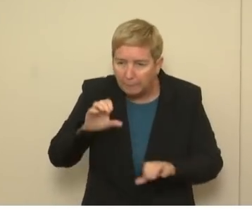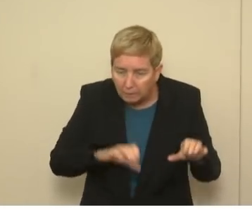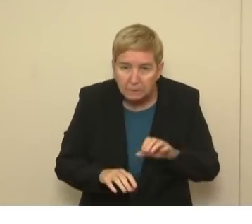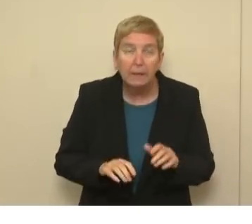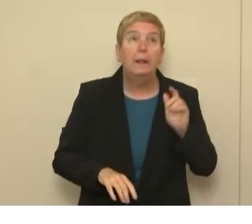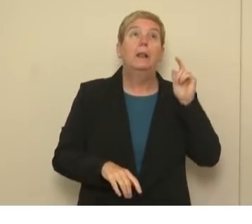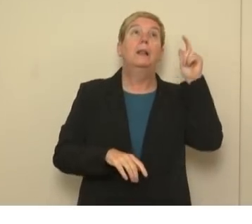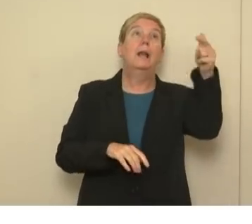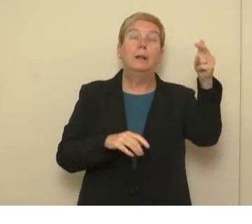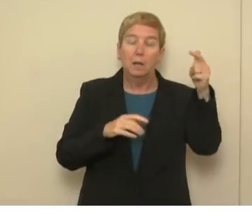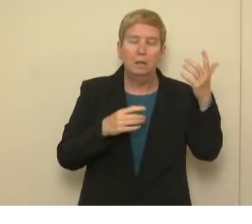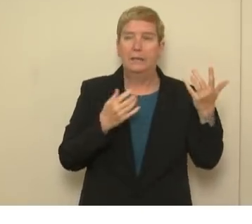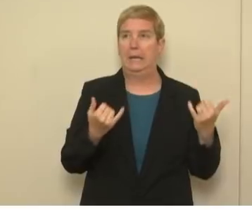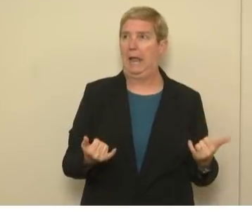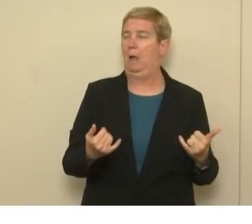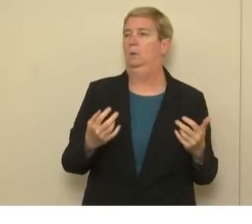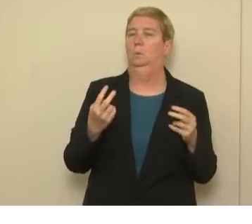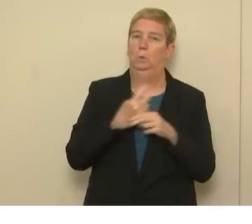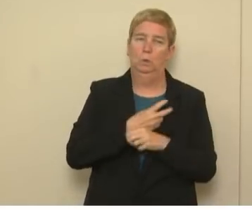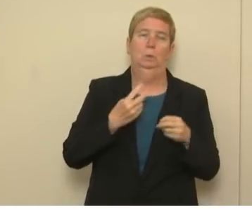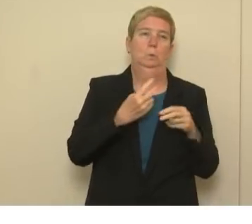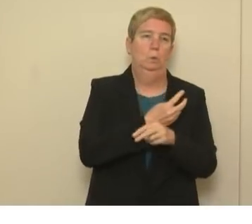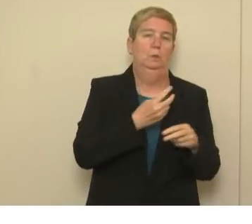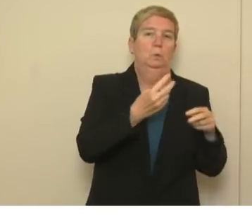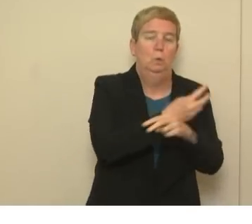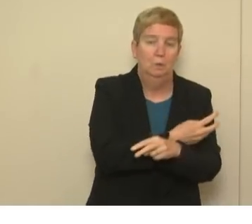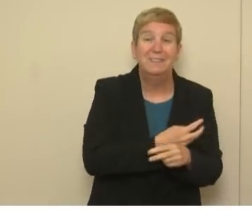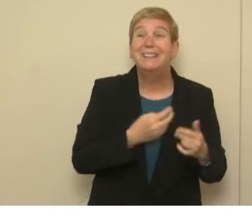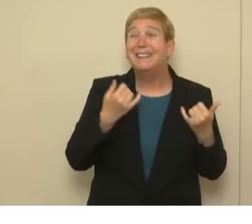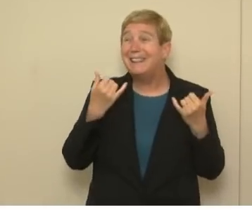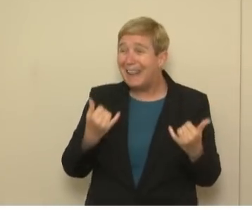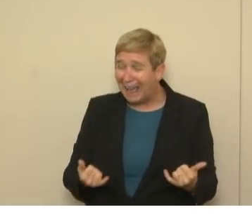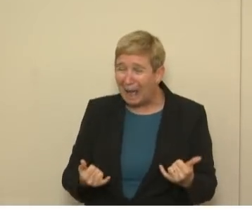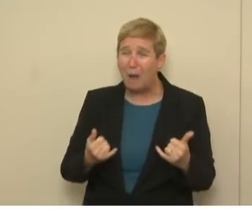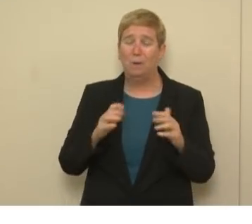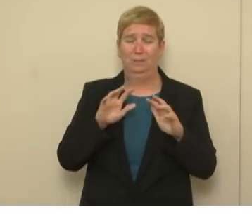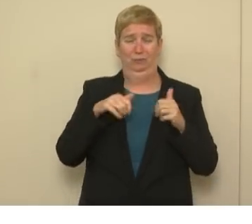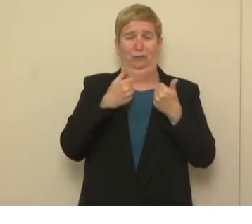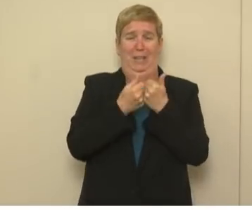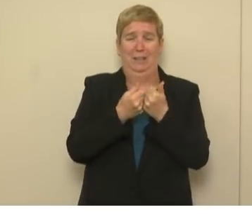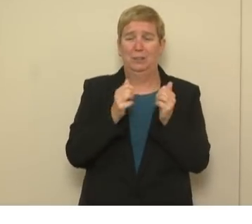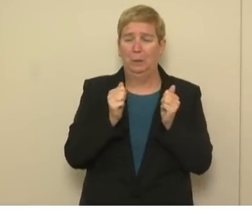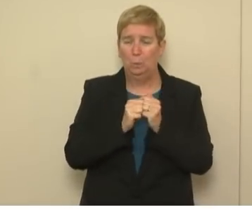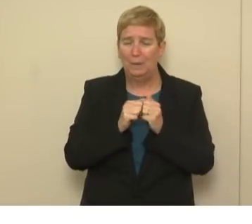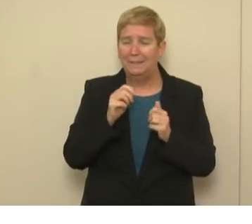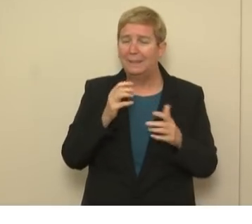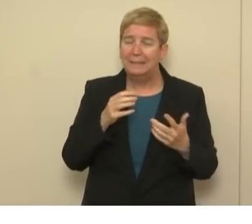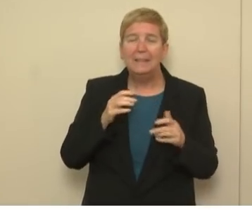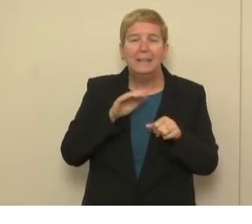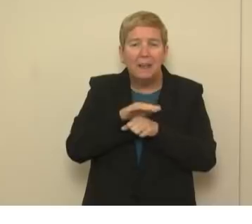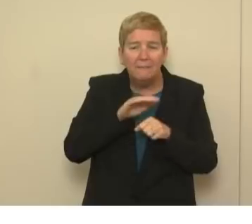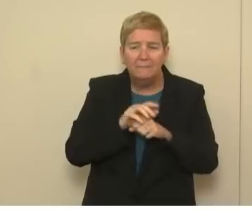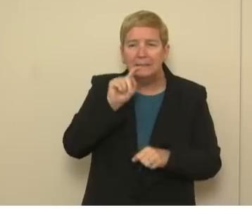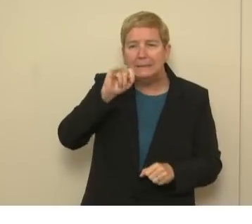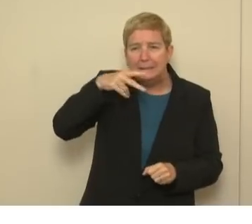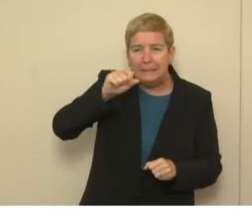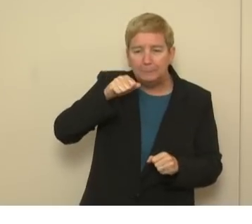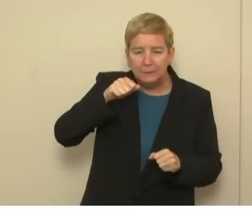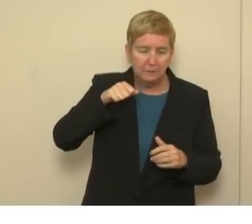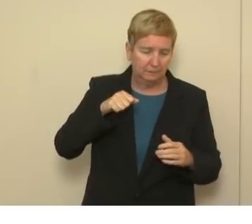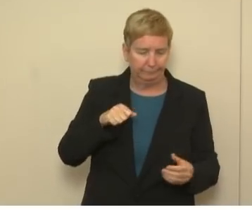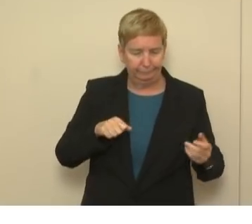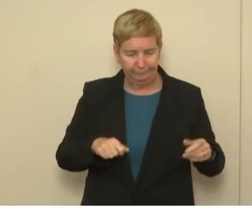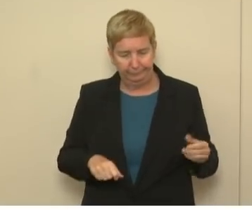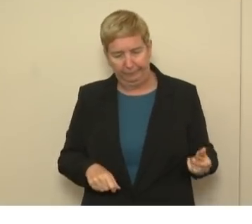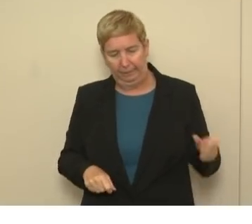struggling to get simple things that the lab uses and throws away, like pipette tips or wells to put the